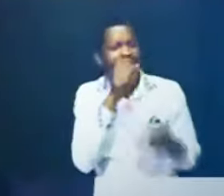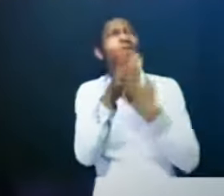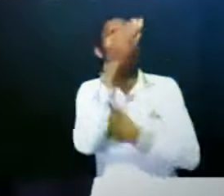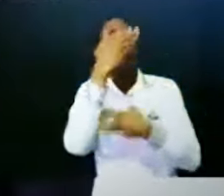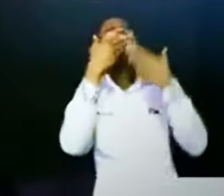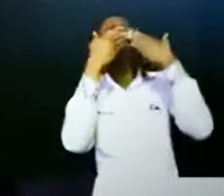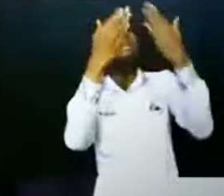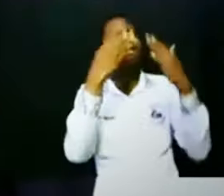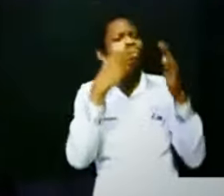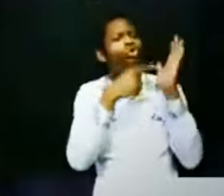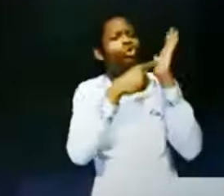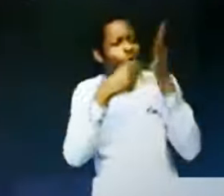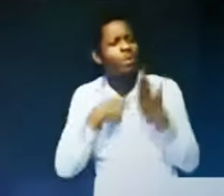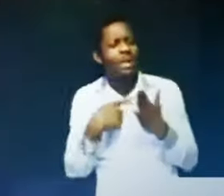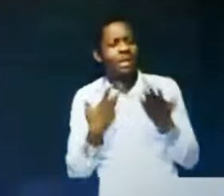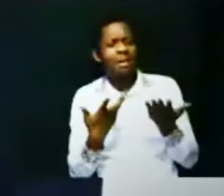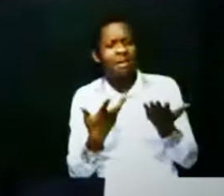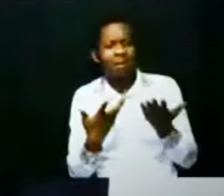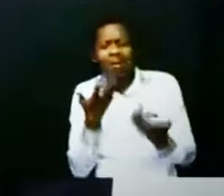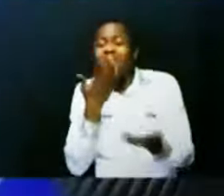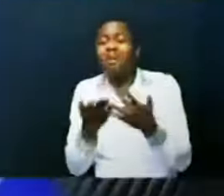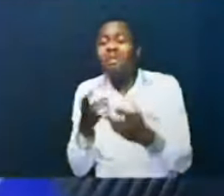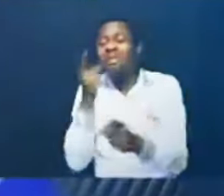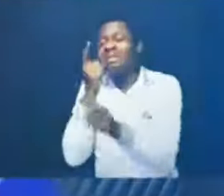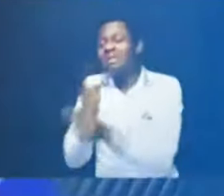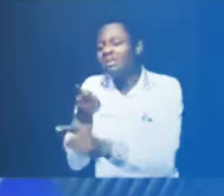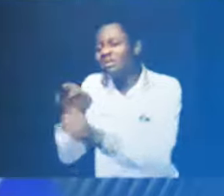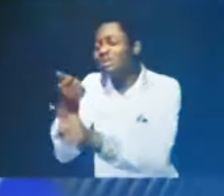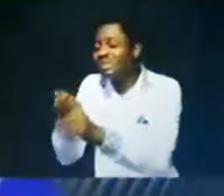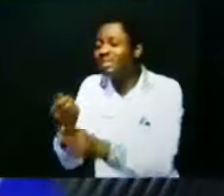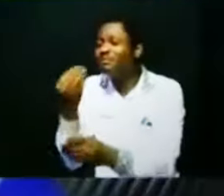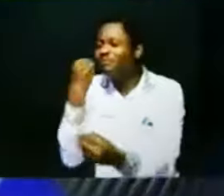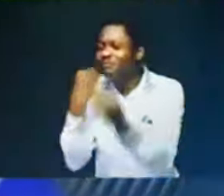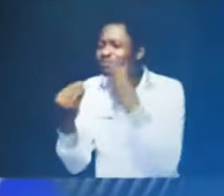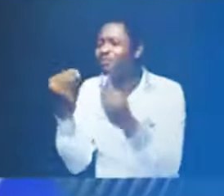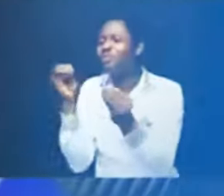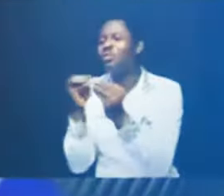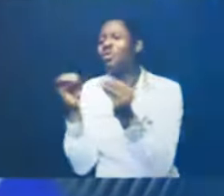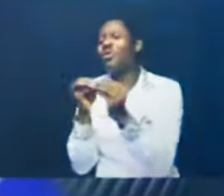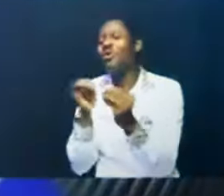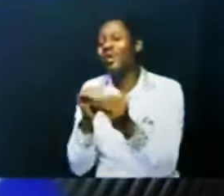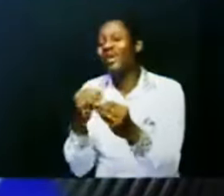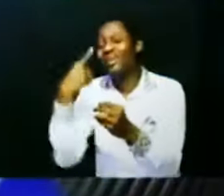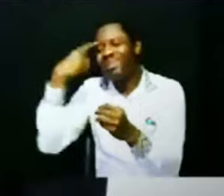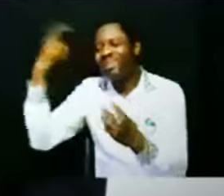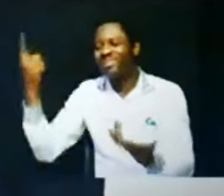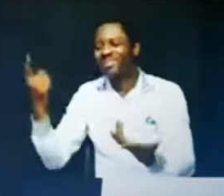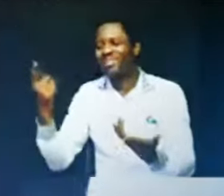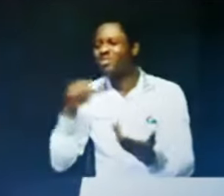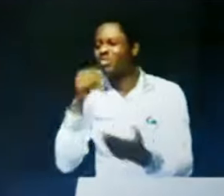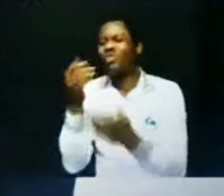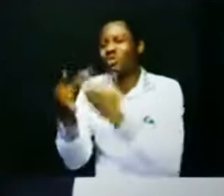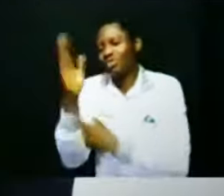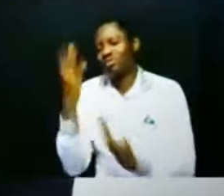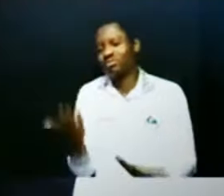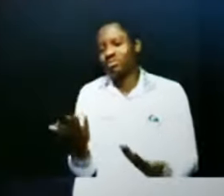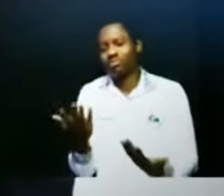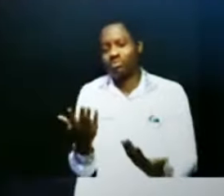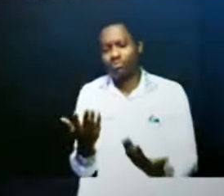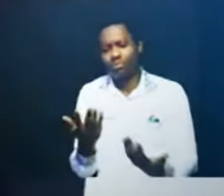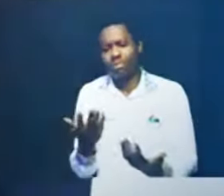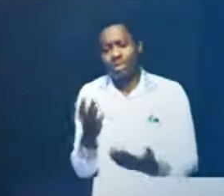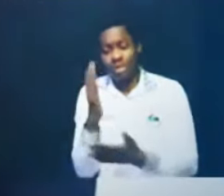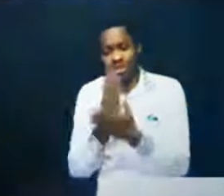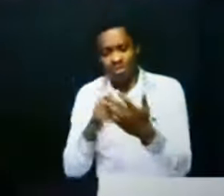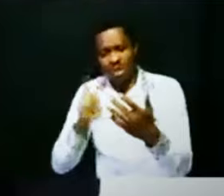revealed it to you. It is the food you ate that is revealing that to you, but not God. And see, some of these things, you must weigh them